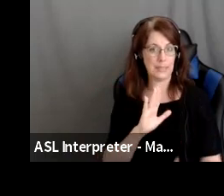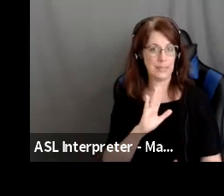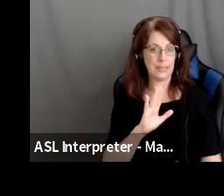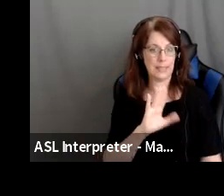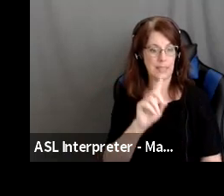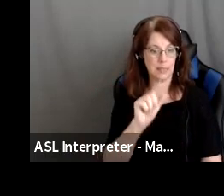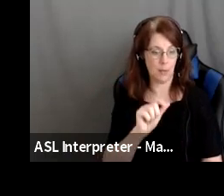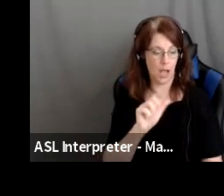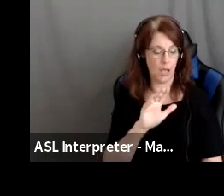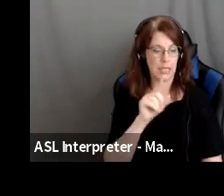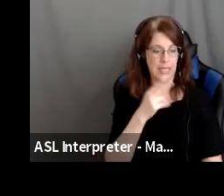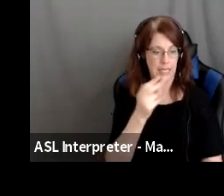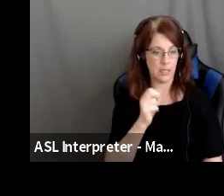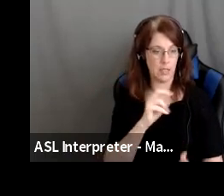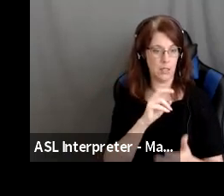he